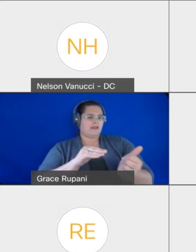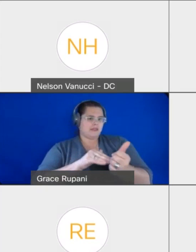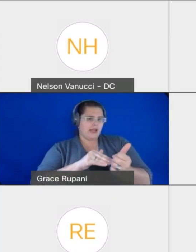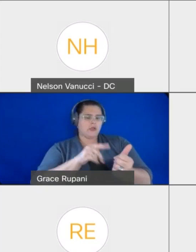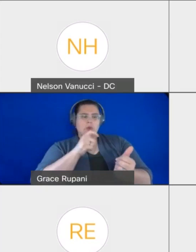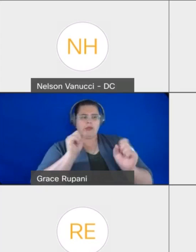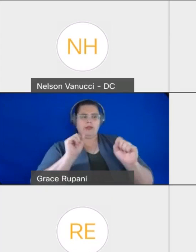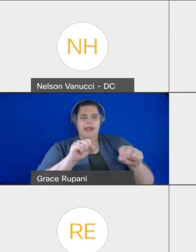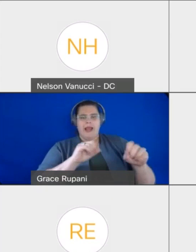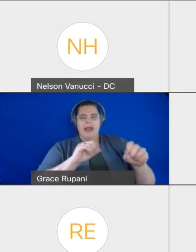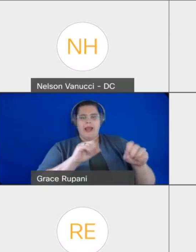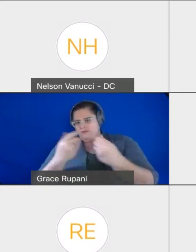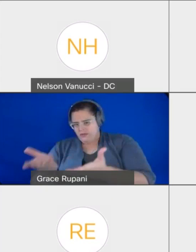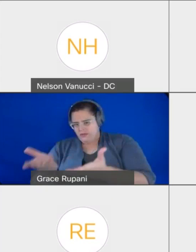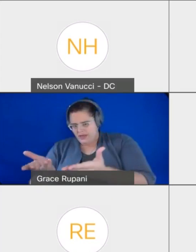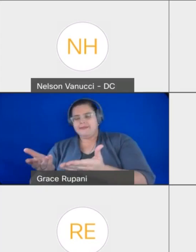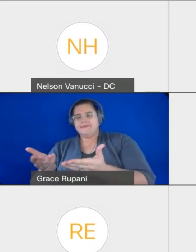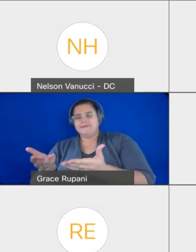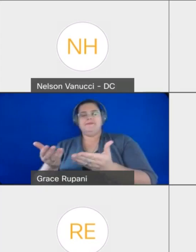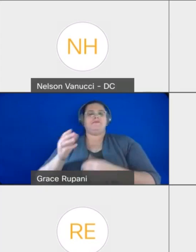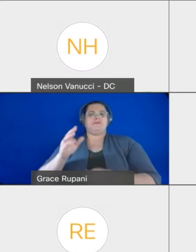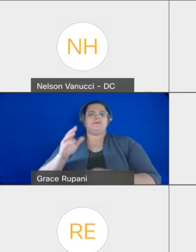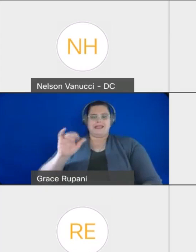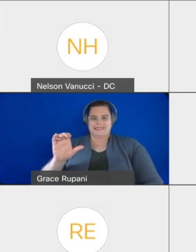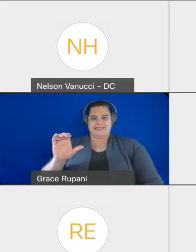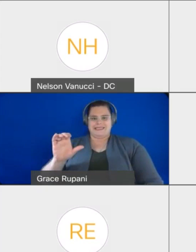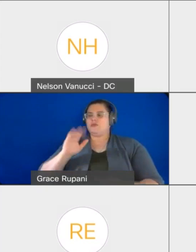provide the informed consent for this particular procedure.